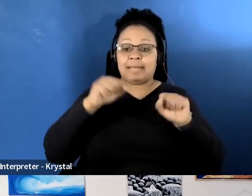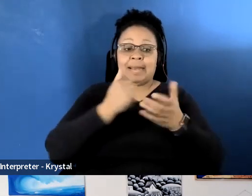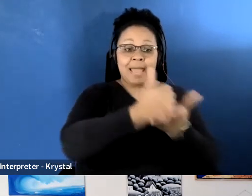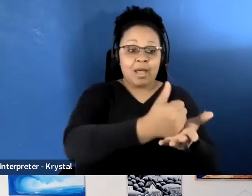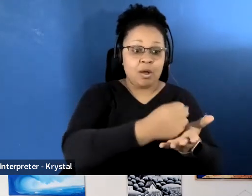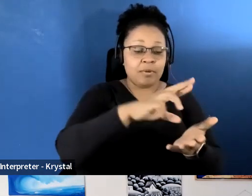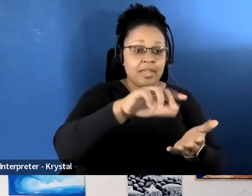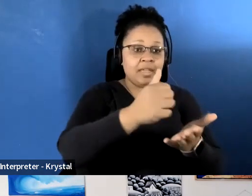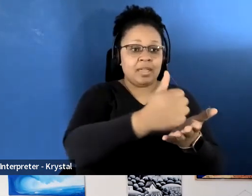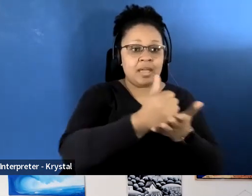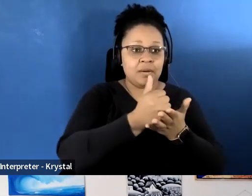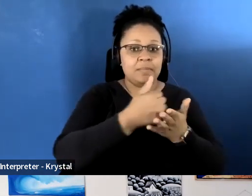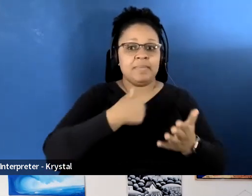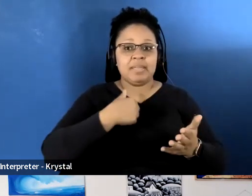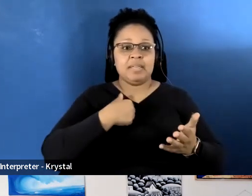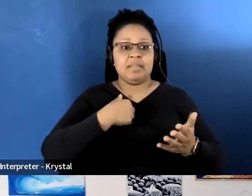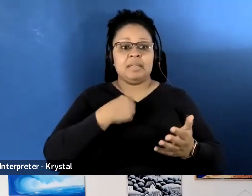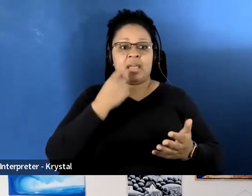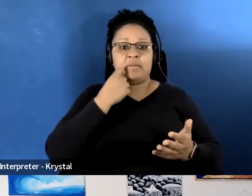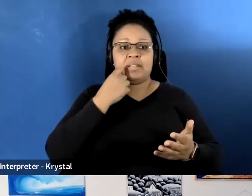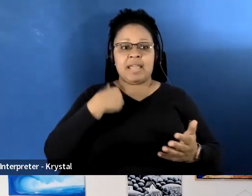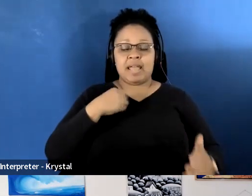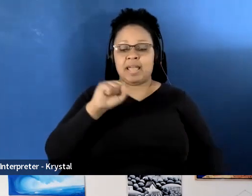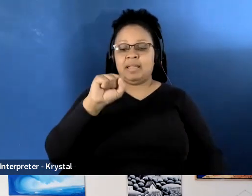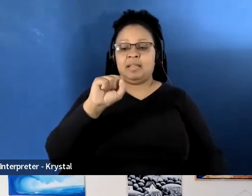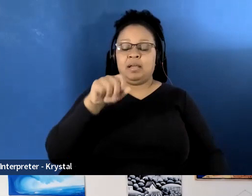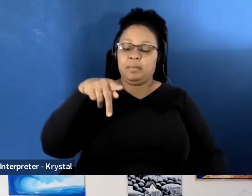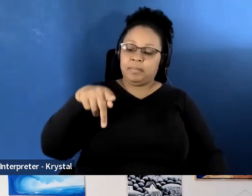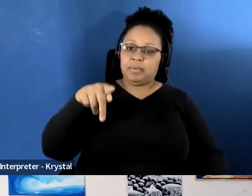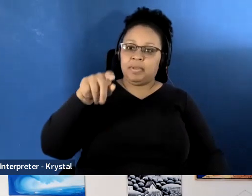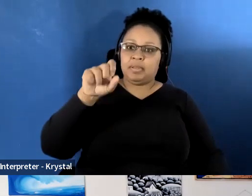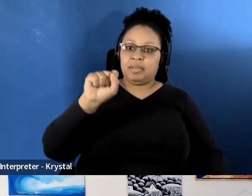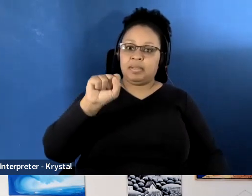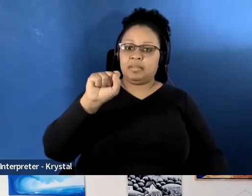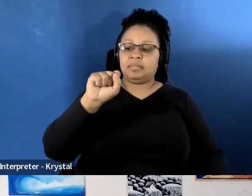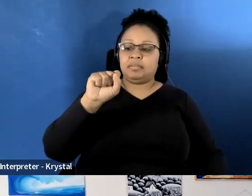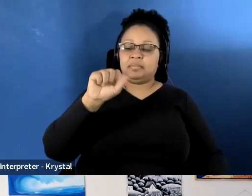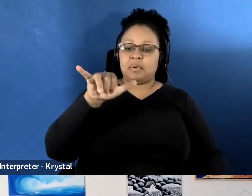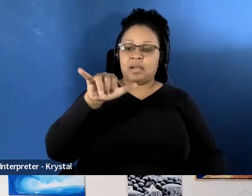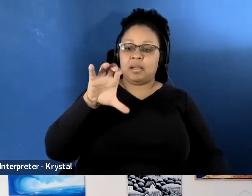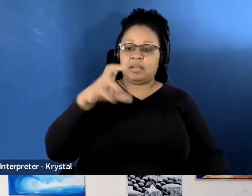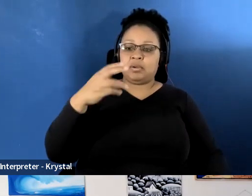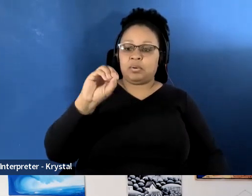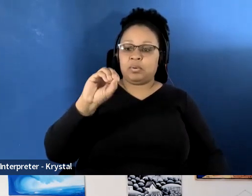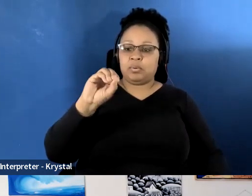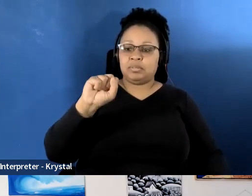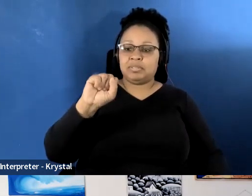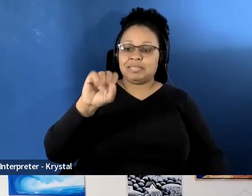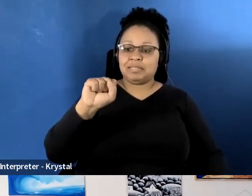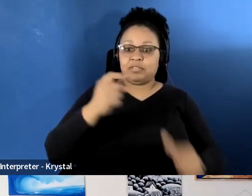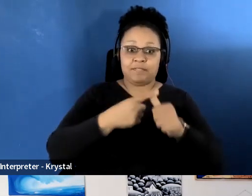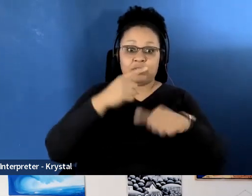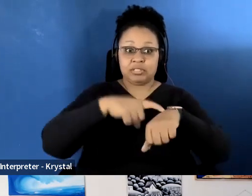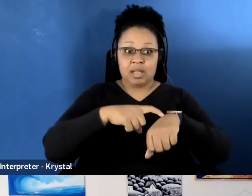I recently had psychosis for the first time. So that was something. If anybody in here